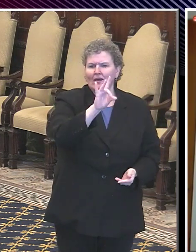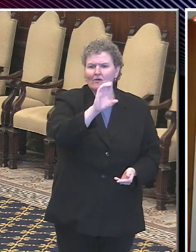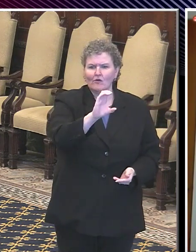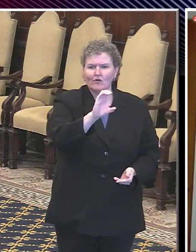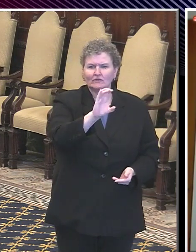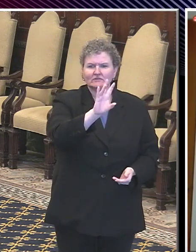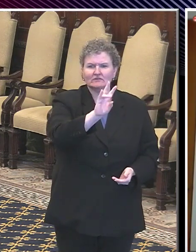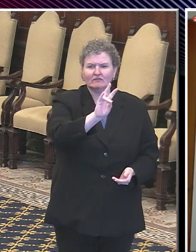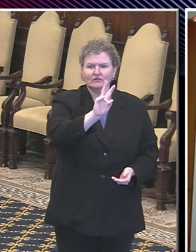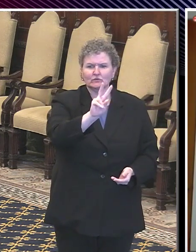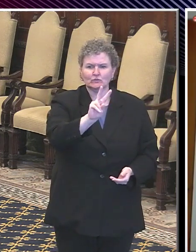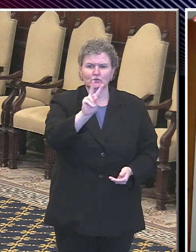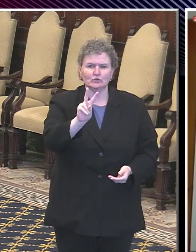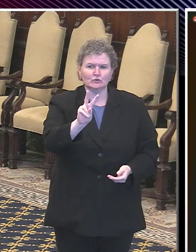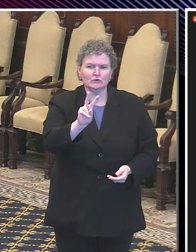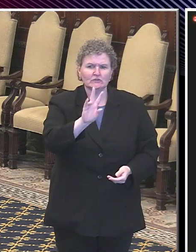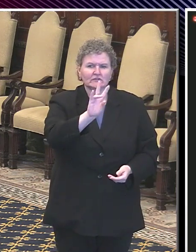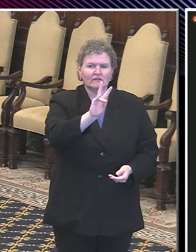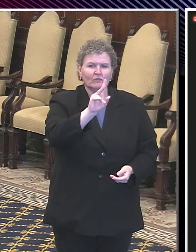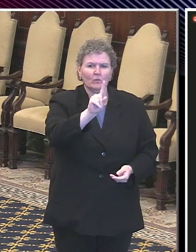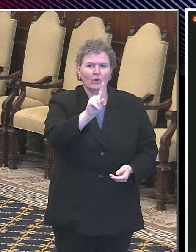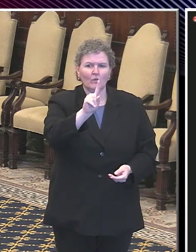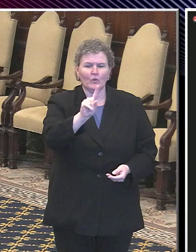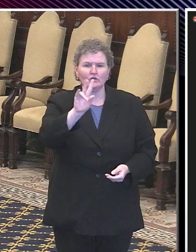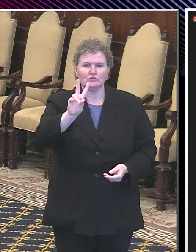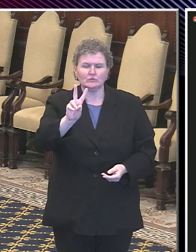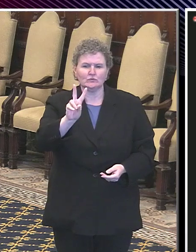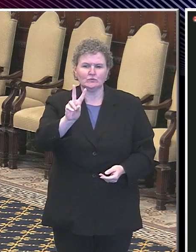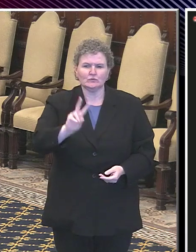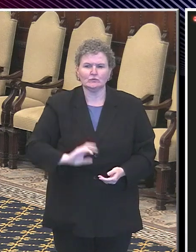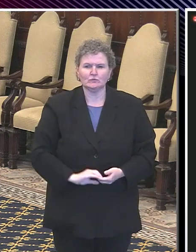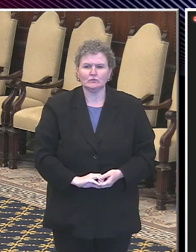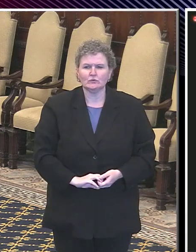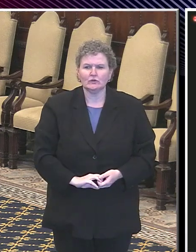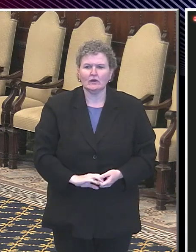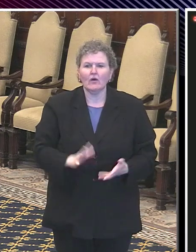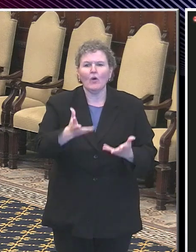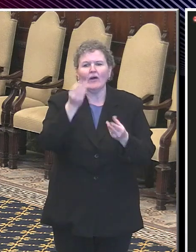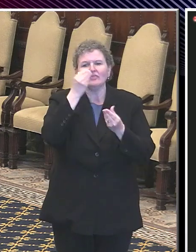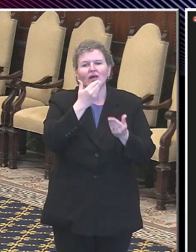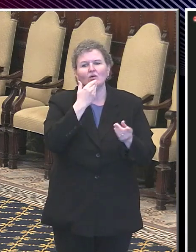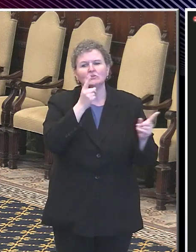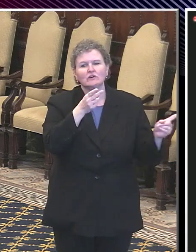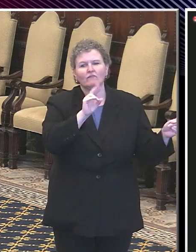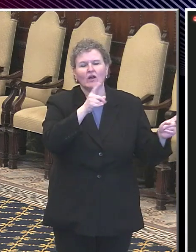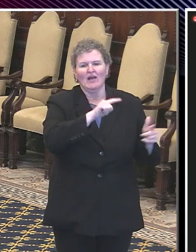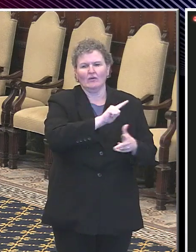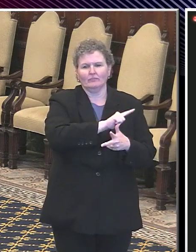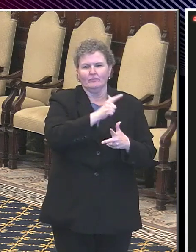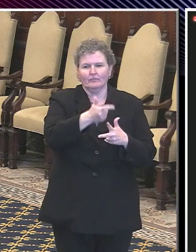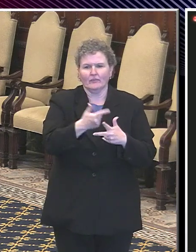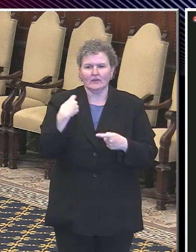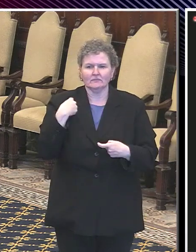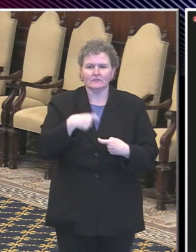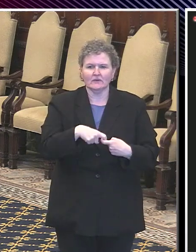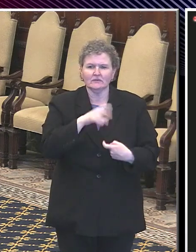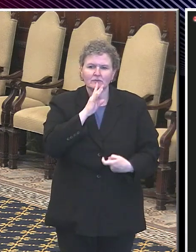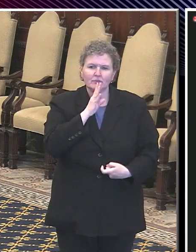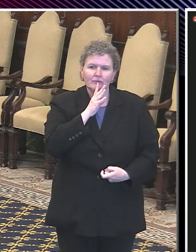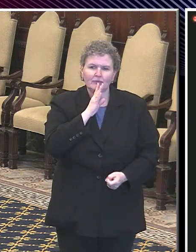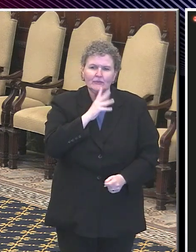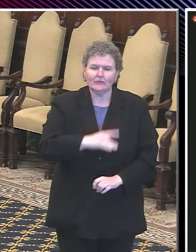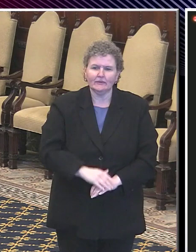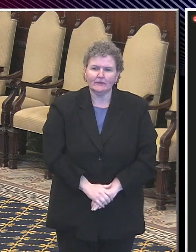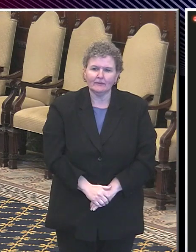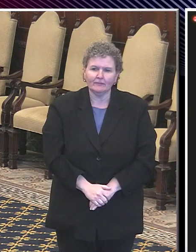800-722-7112. Thanks. Thank you, Dr. Farley. And now Armando will provide the Spanish language translations of both Mayor Kenny's and